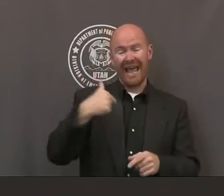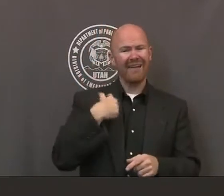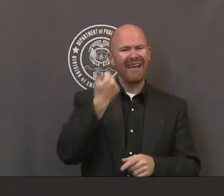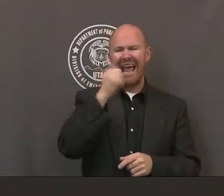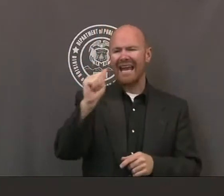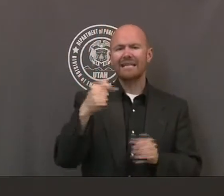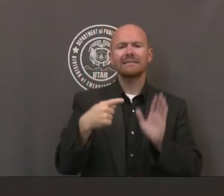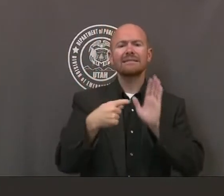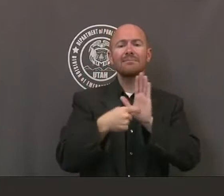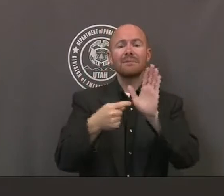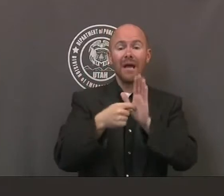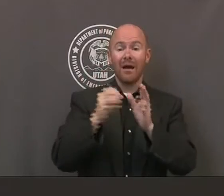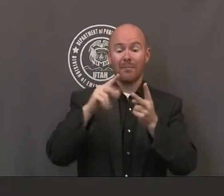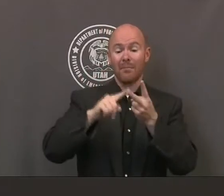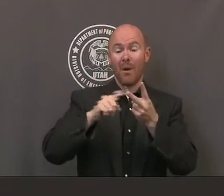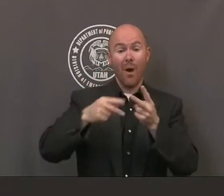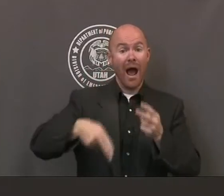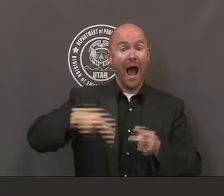in a high-risk category.